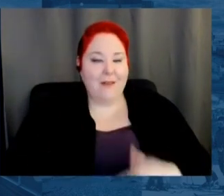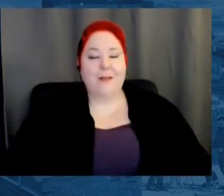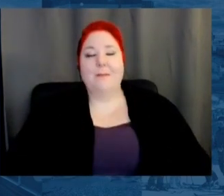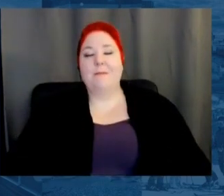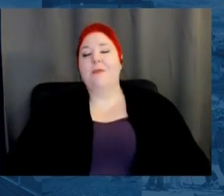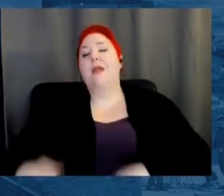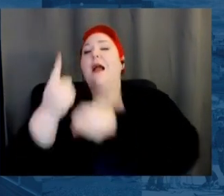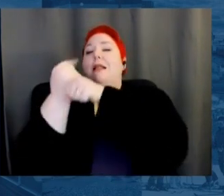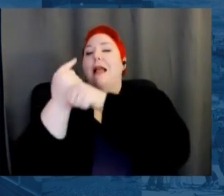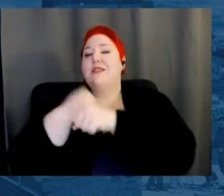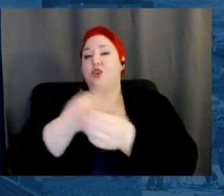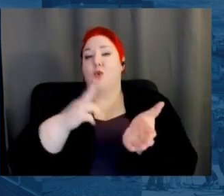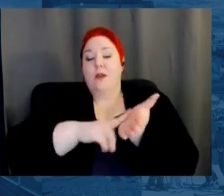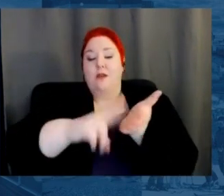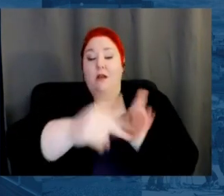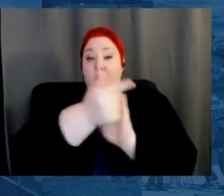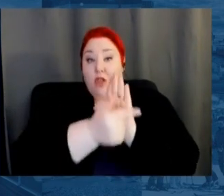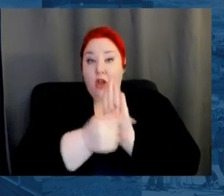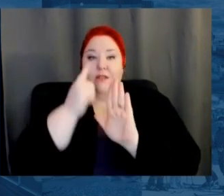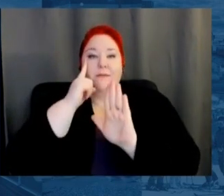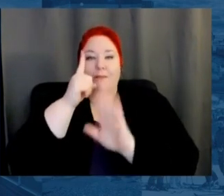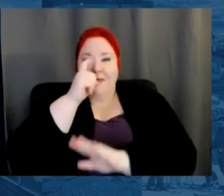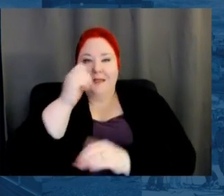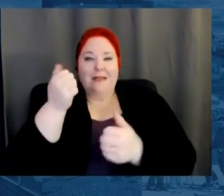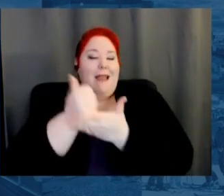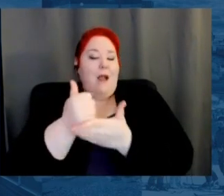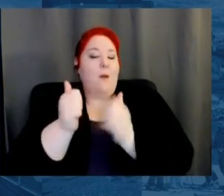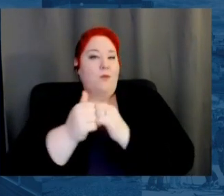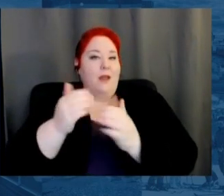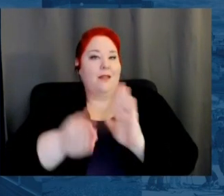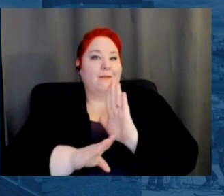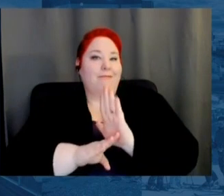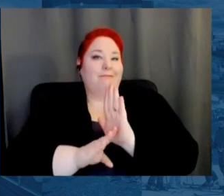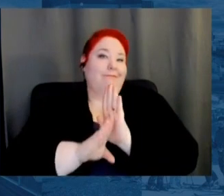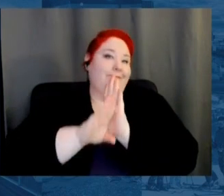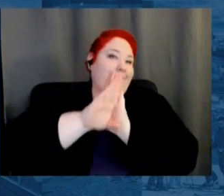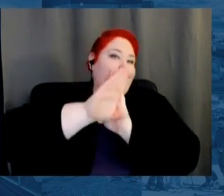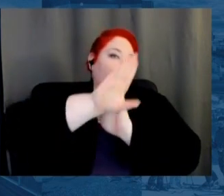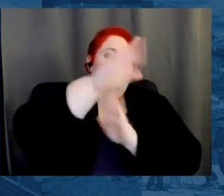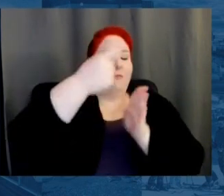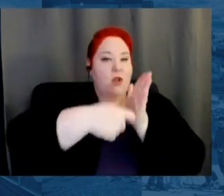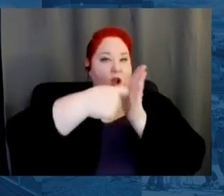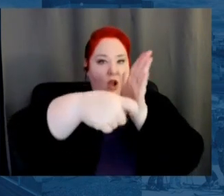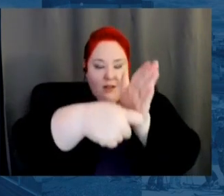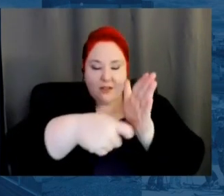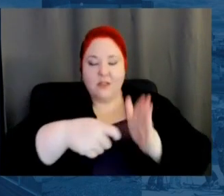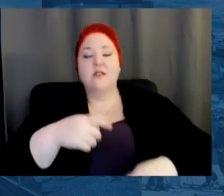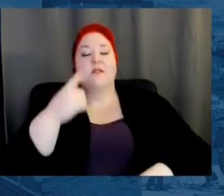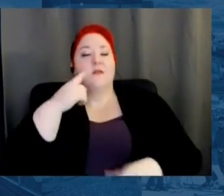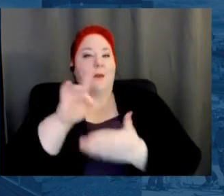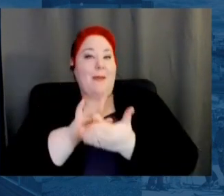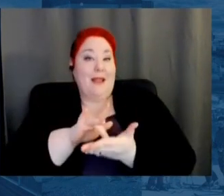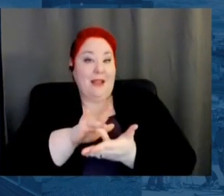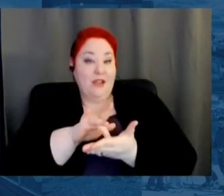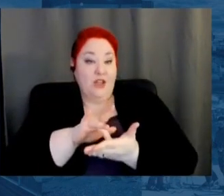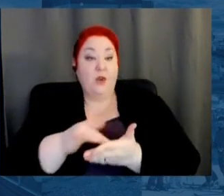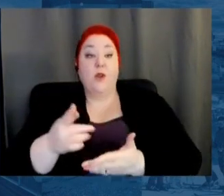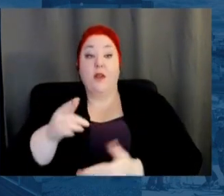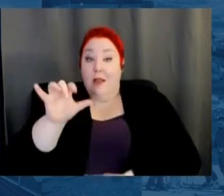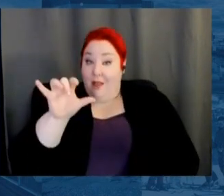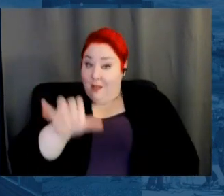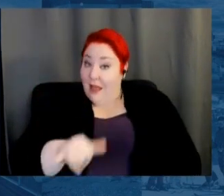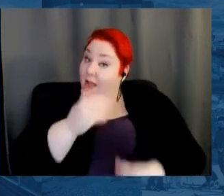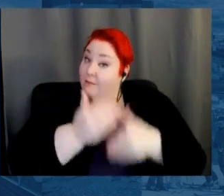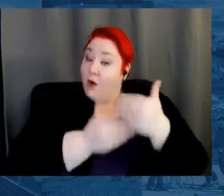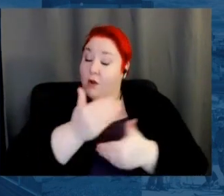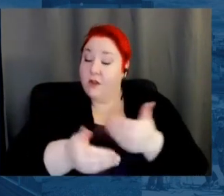to help with the rising costs of medication, including protecting consumers from price gouging on prescription drugs. That's progress. We talked